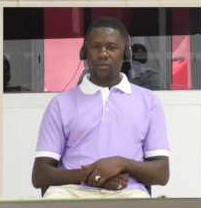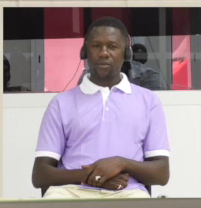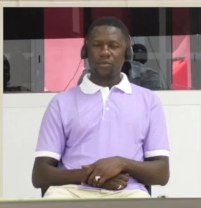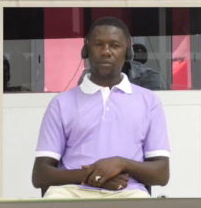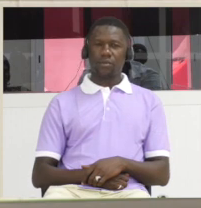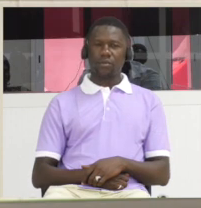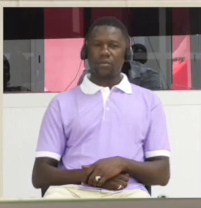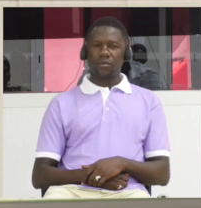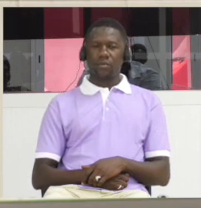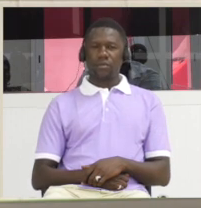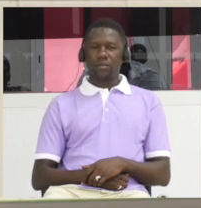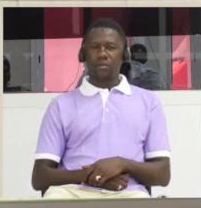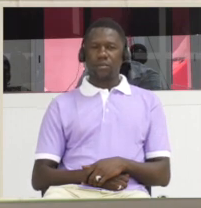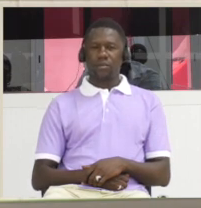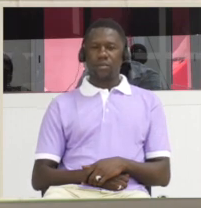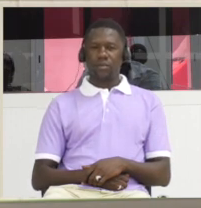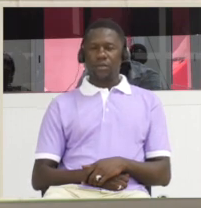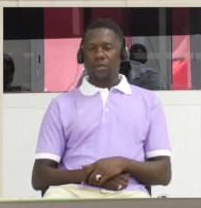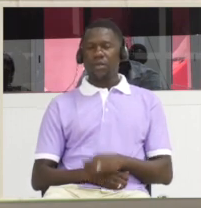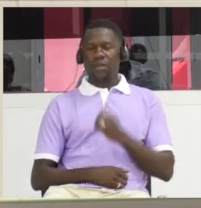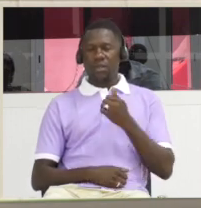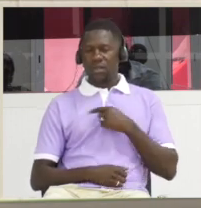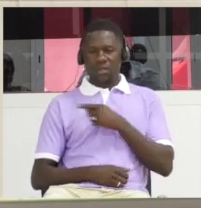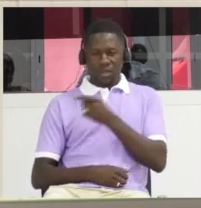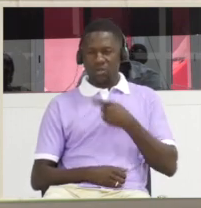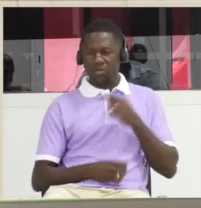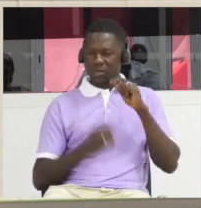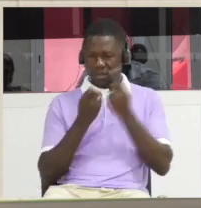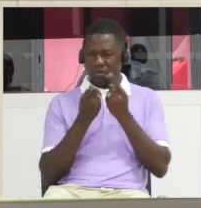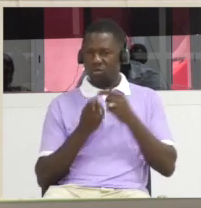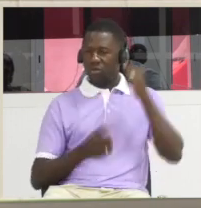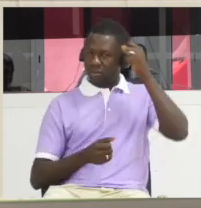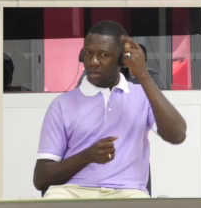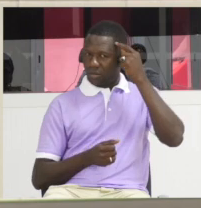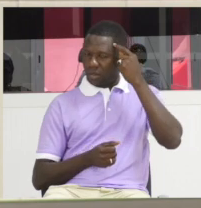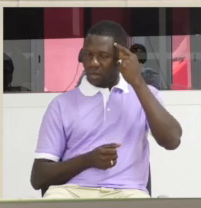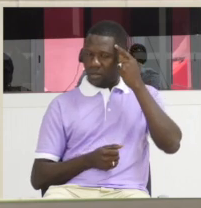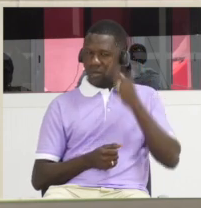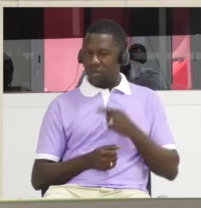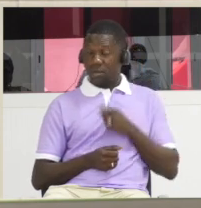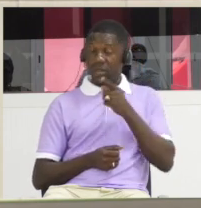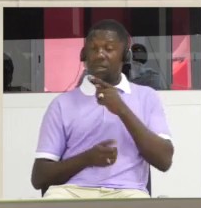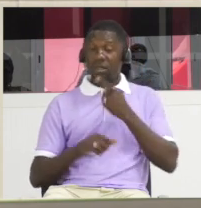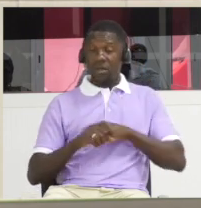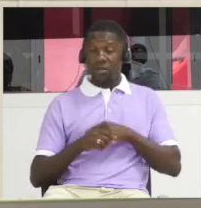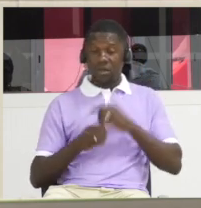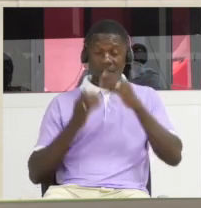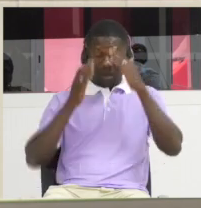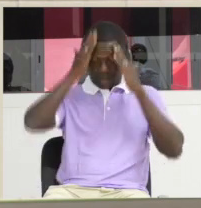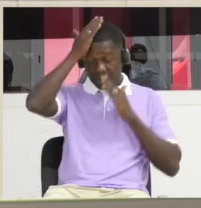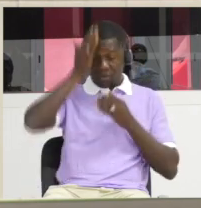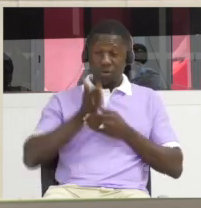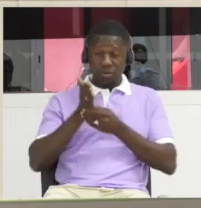Counsel, there are some things to bear in mind. The president, the army commander,